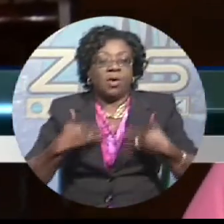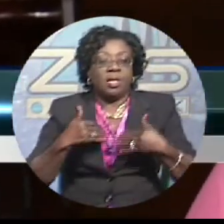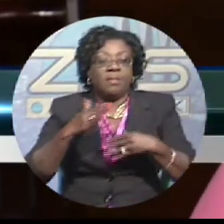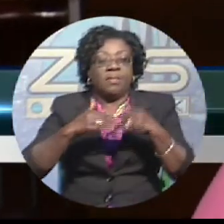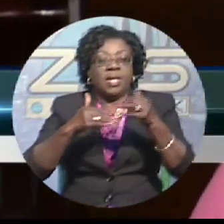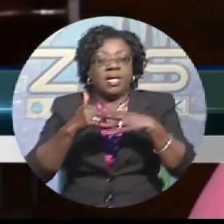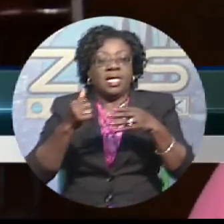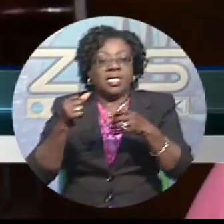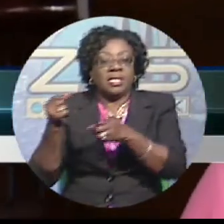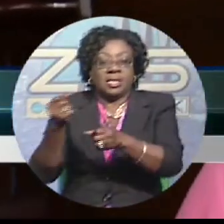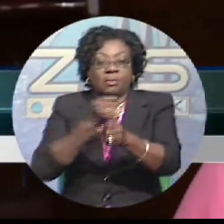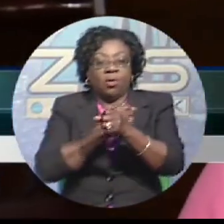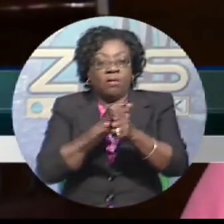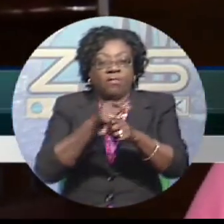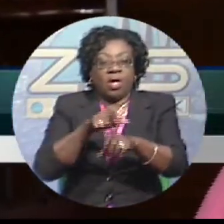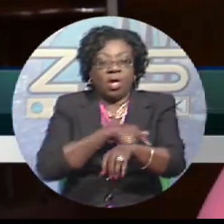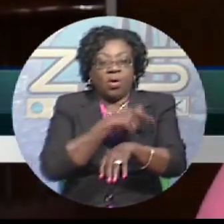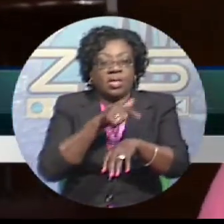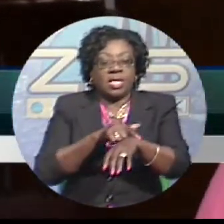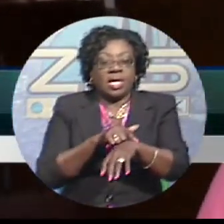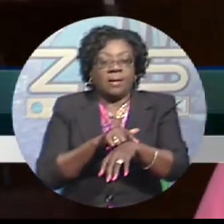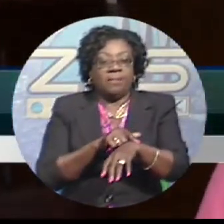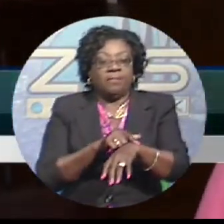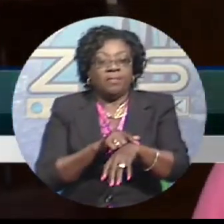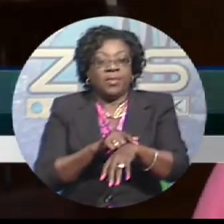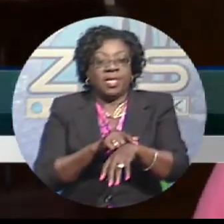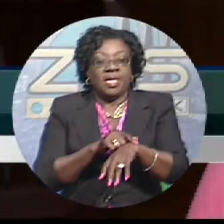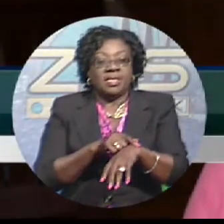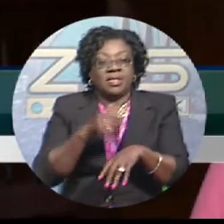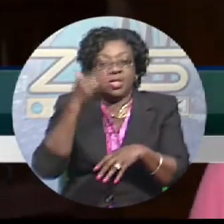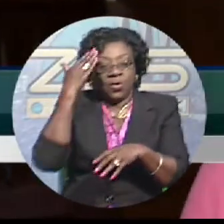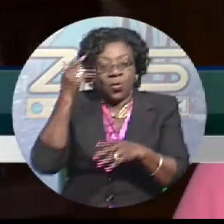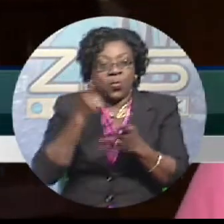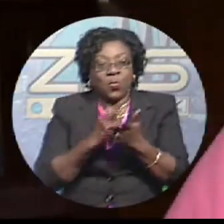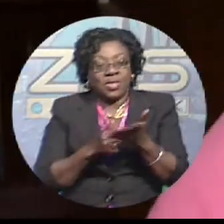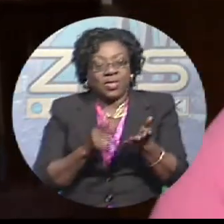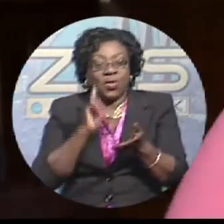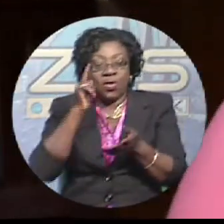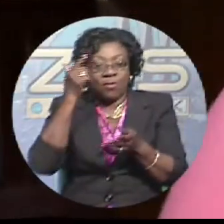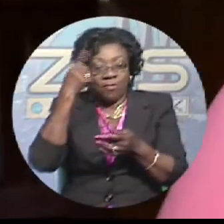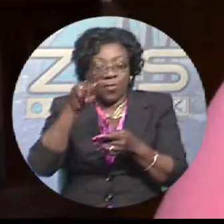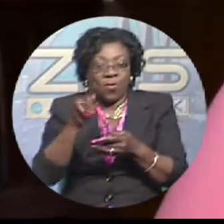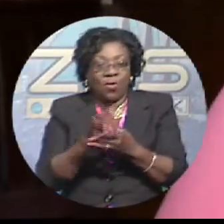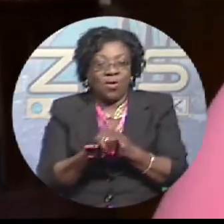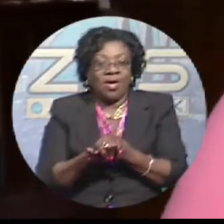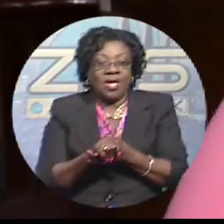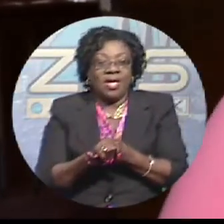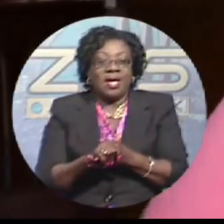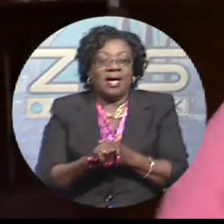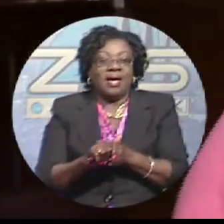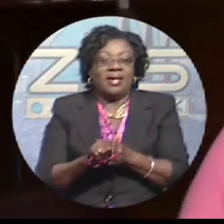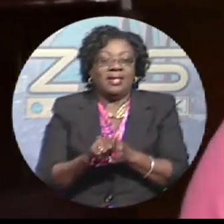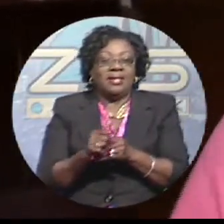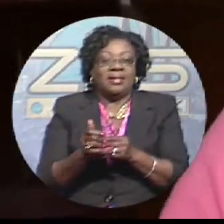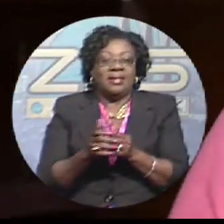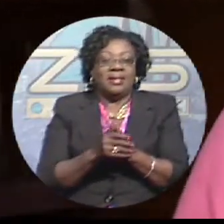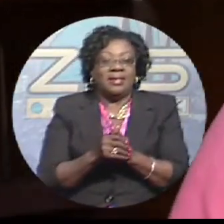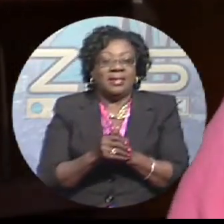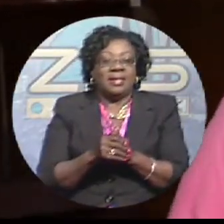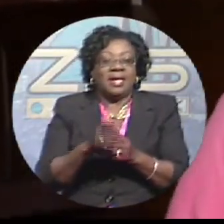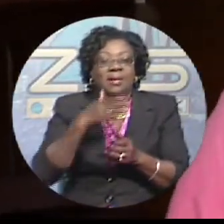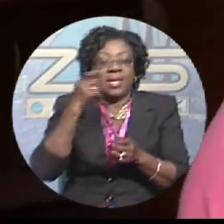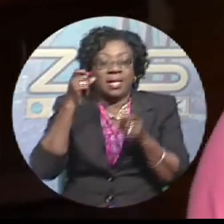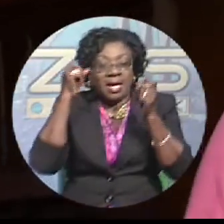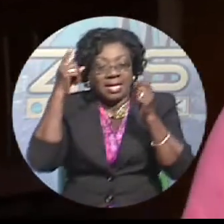while, and I can better understand some of the things that he comes home and tells me after he goes to the gym. When Lisa, I worked on this, or I worked on that, I could